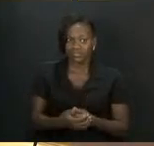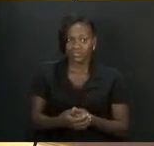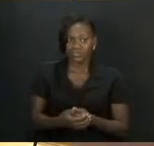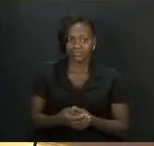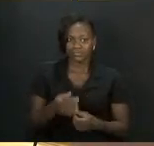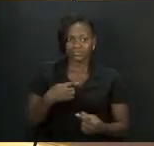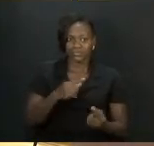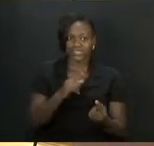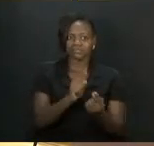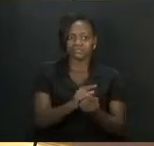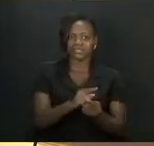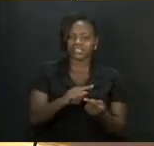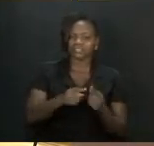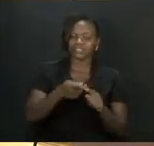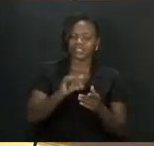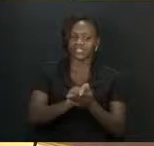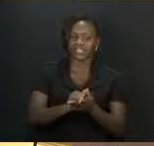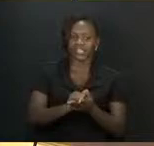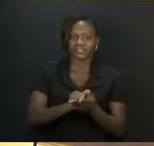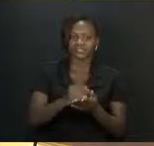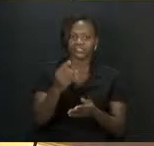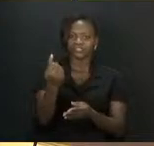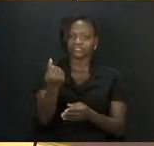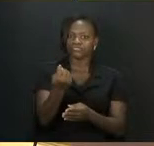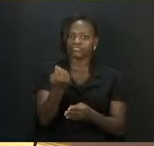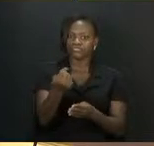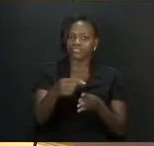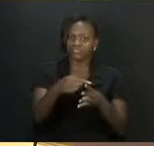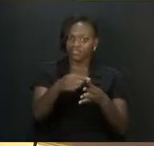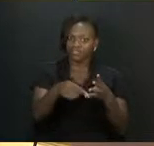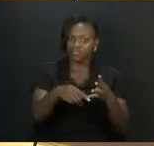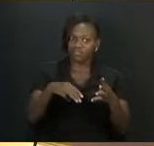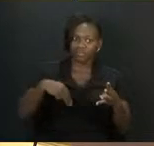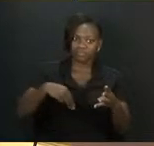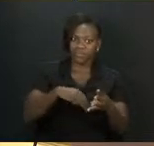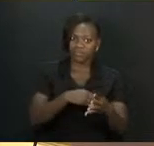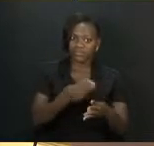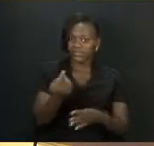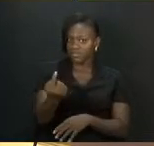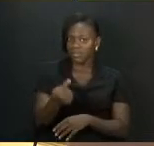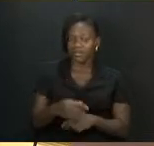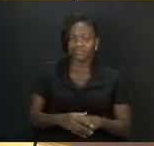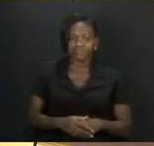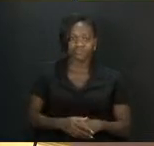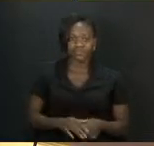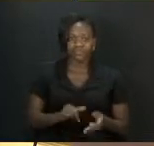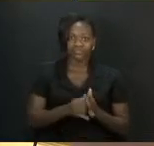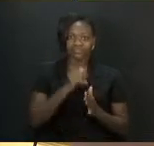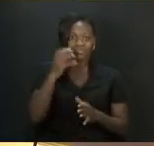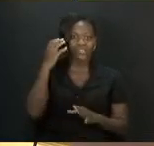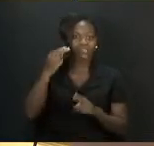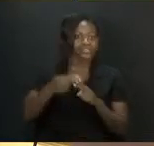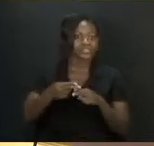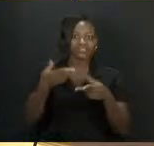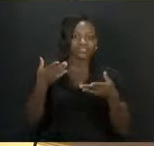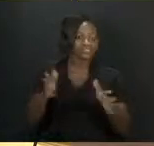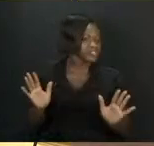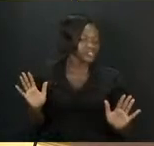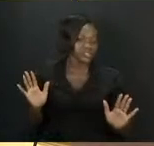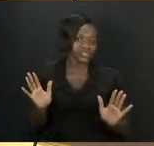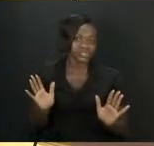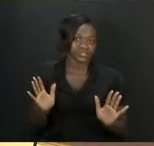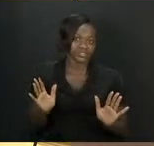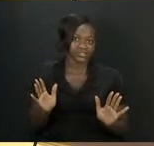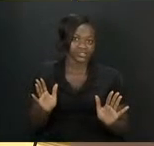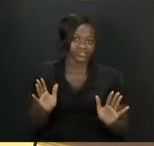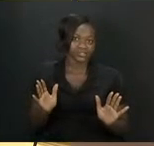telling me by Tuesday that four will come. So those of you who haven't heard your names, don't hope, it's over. Mr. Speaker, it's over,